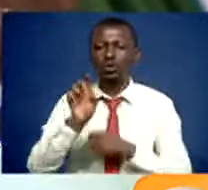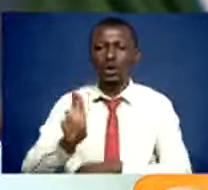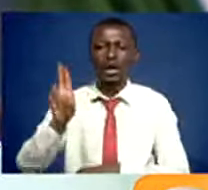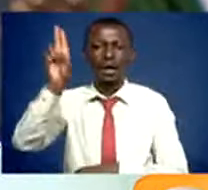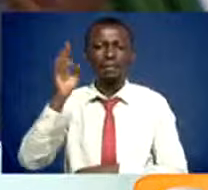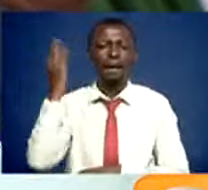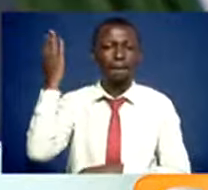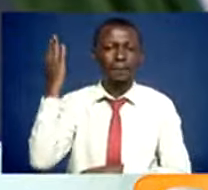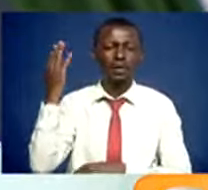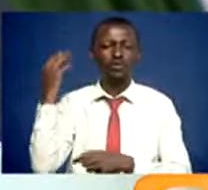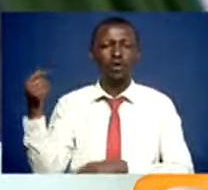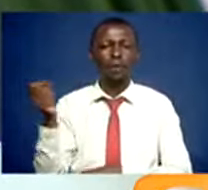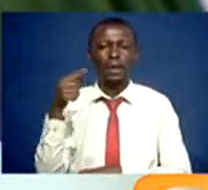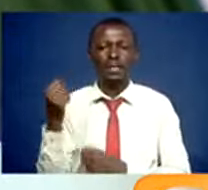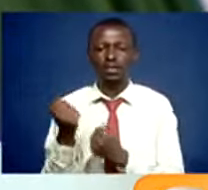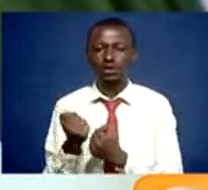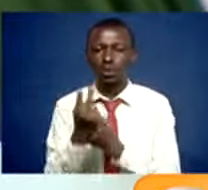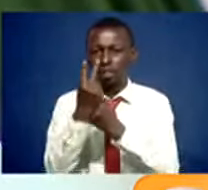last 12 months.